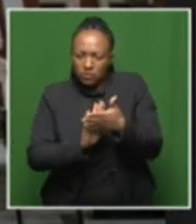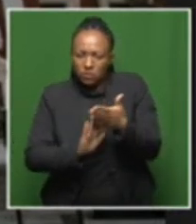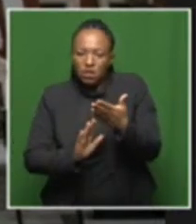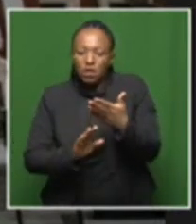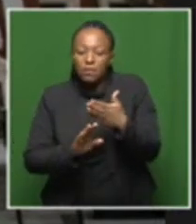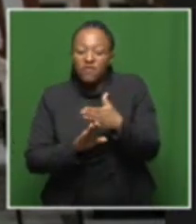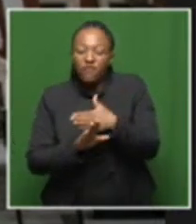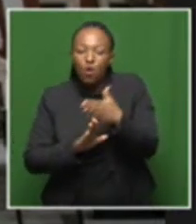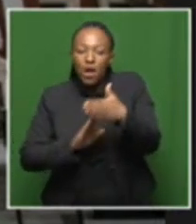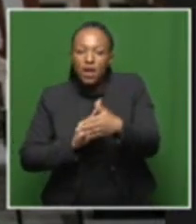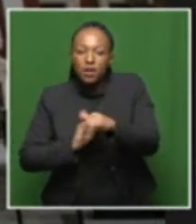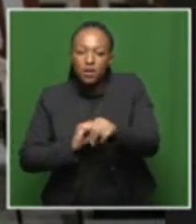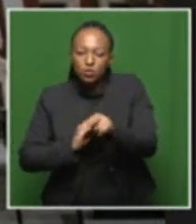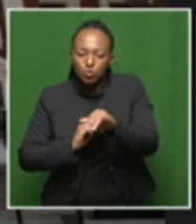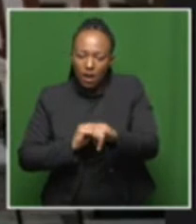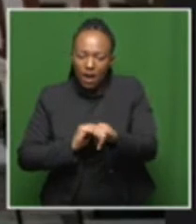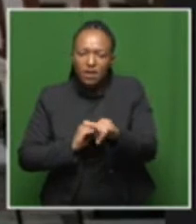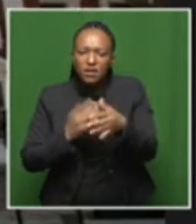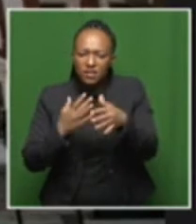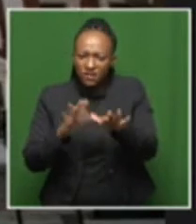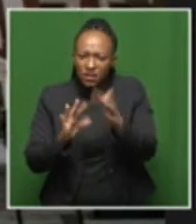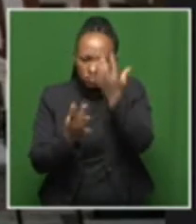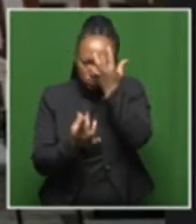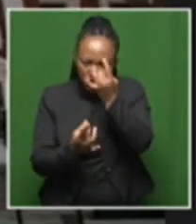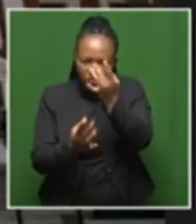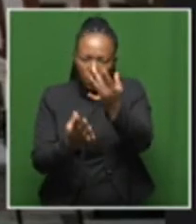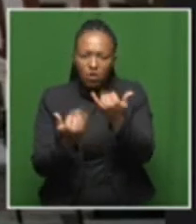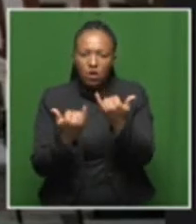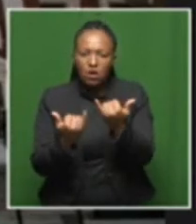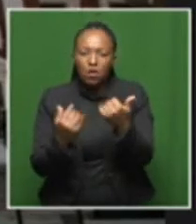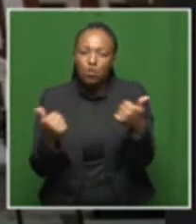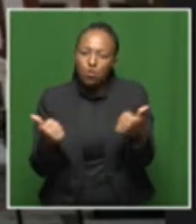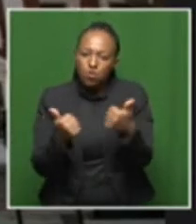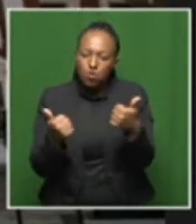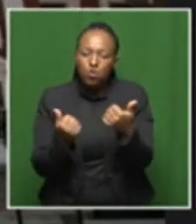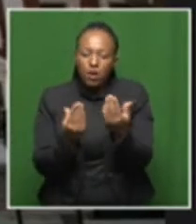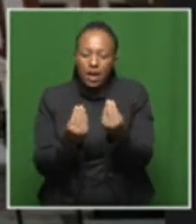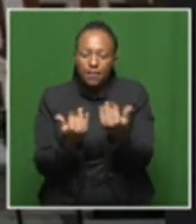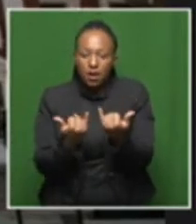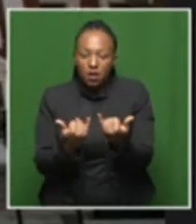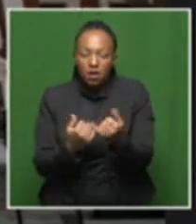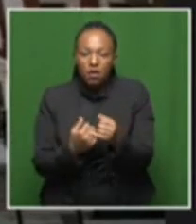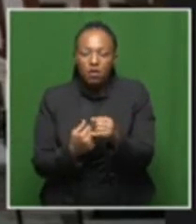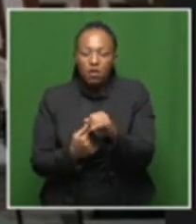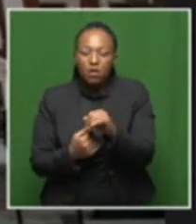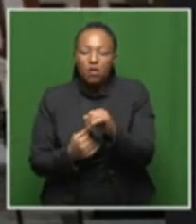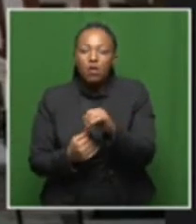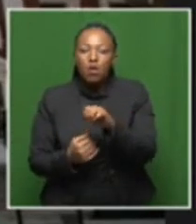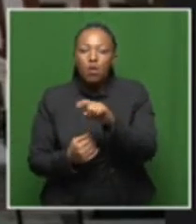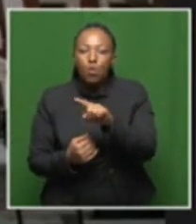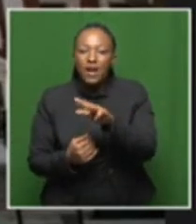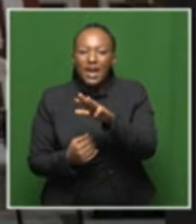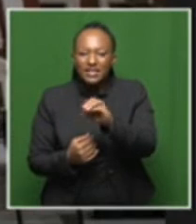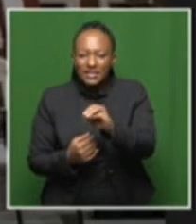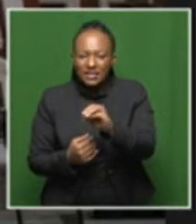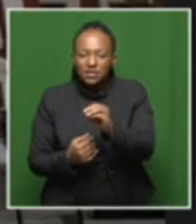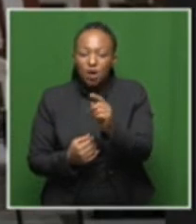July, as we already indicated, that we are already at a figure of around 190, just